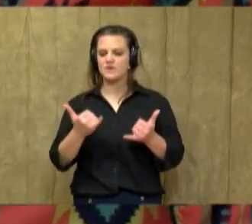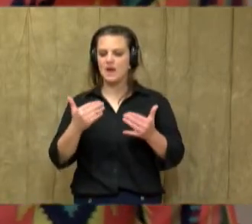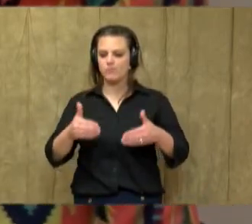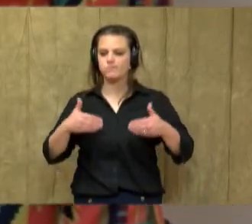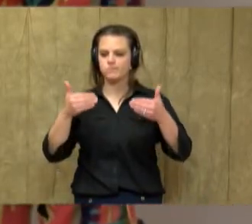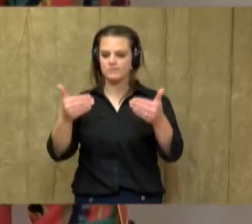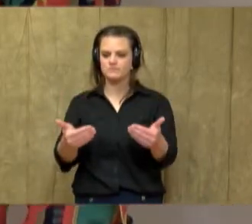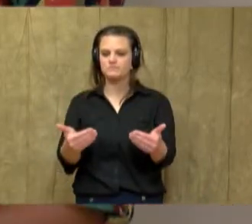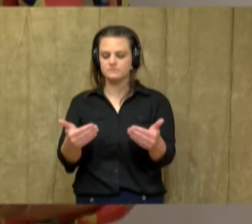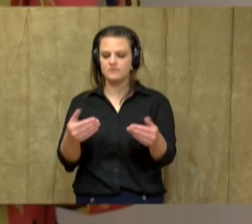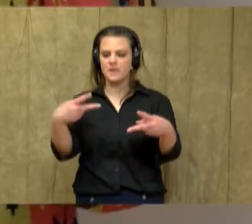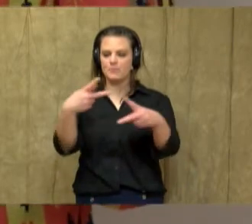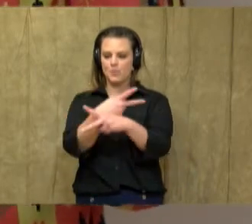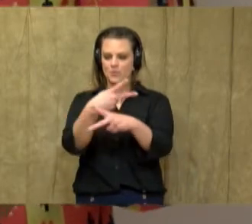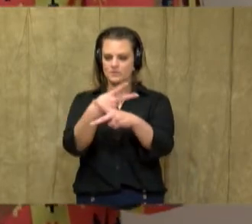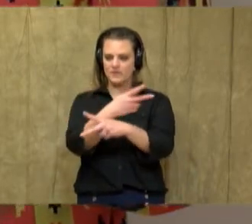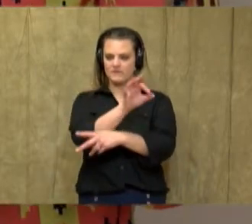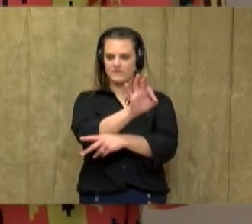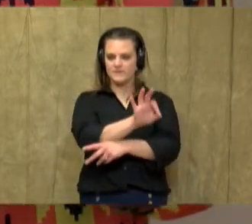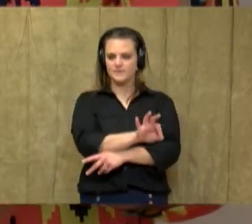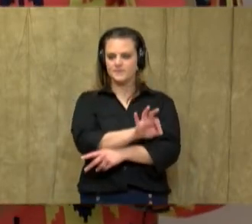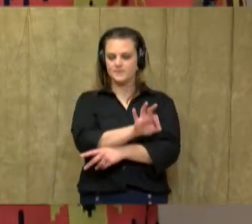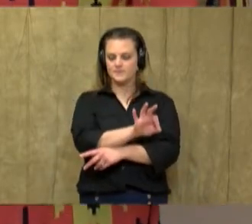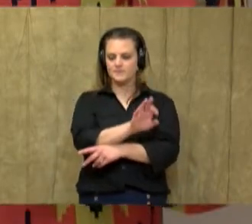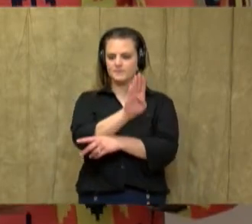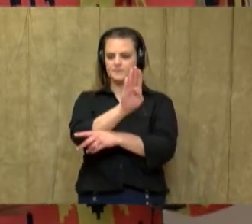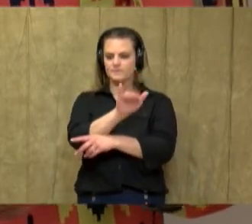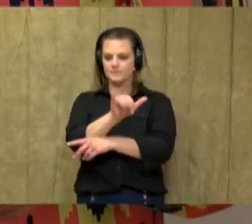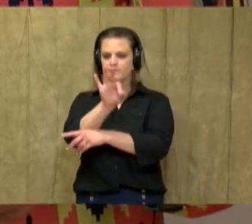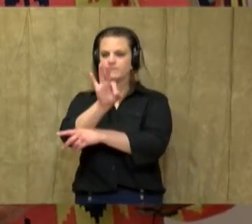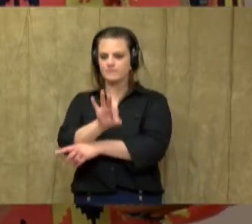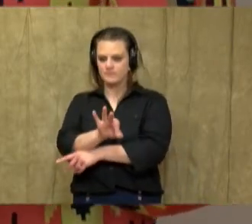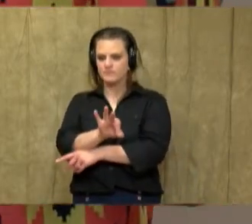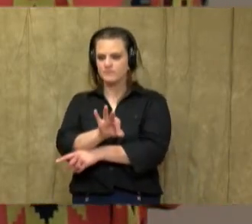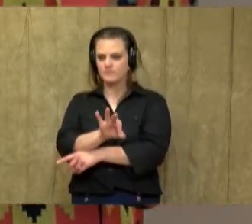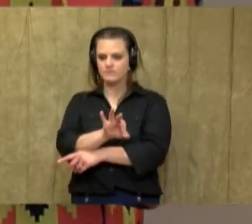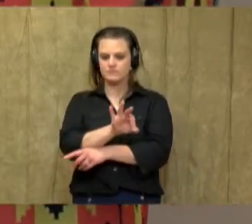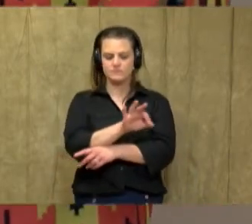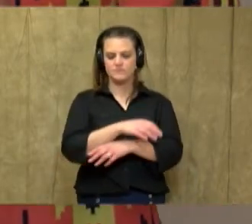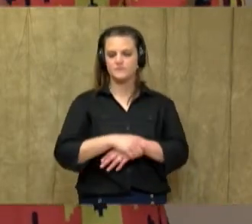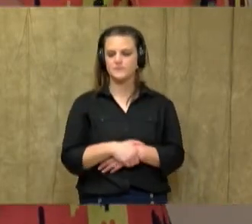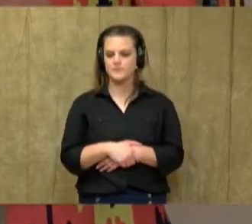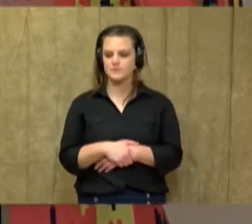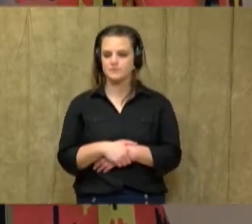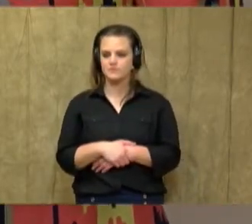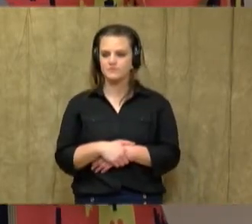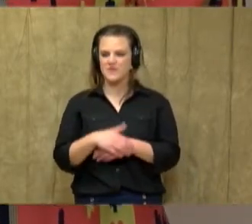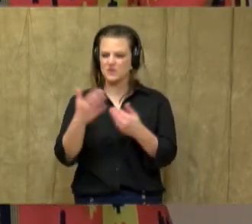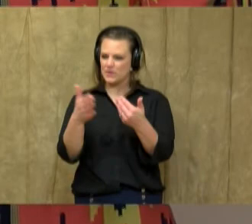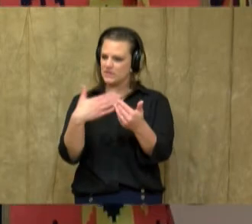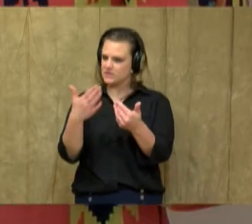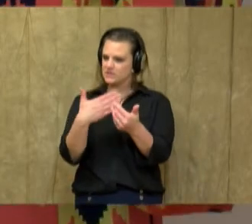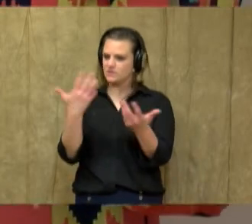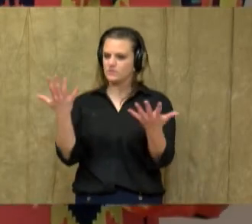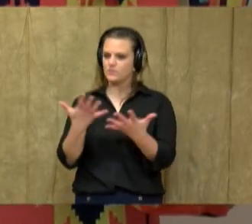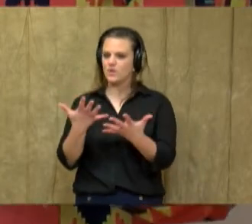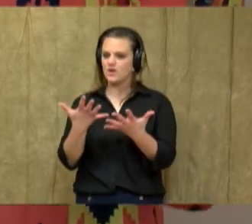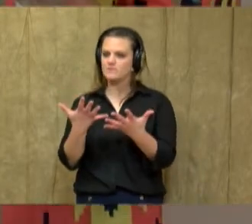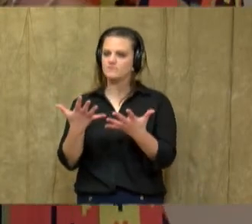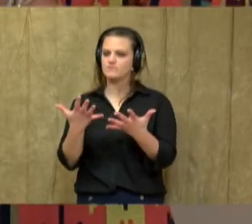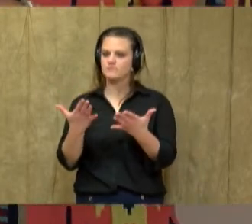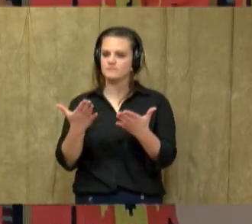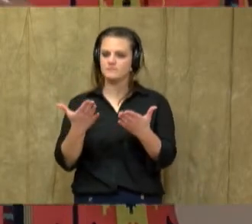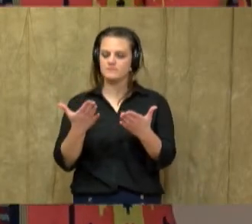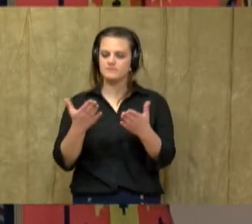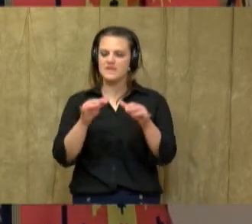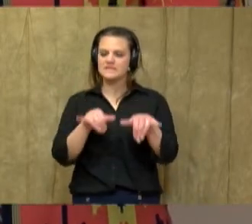to multiplying a fraction by a fraction. Now again, what's easy about this is there is